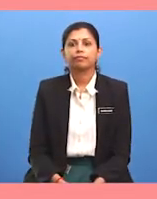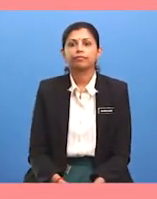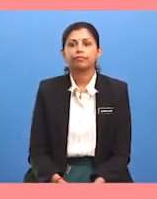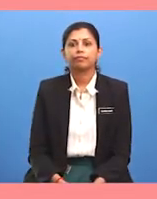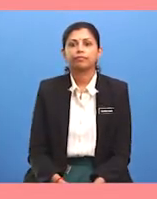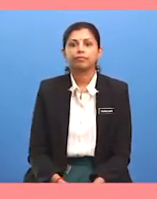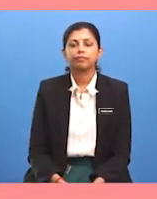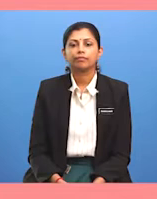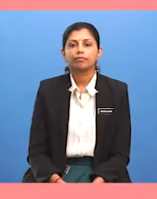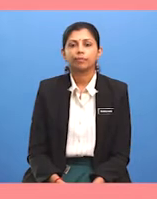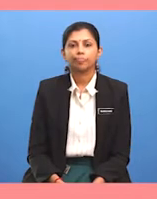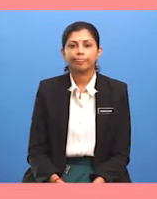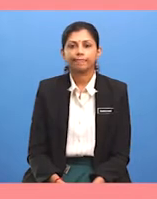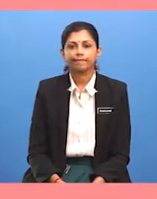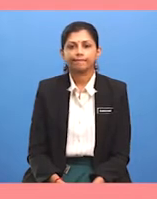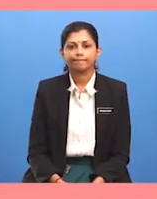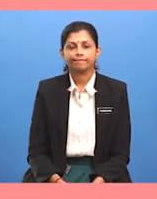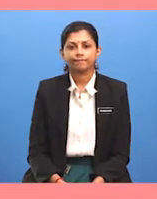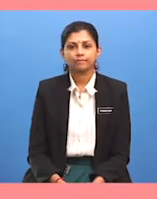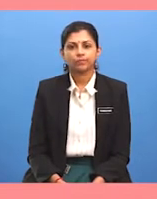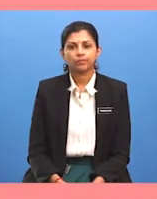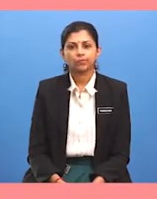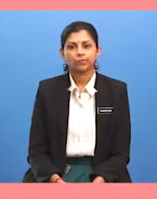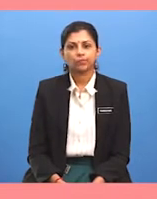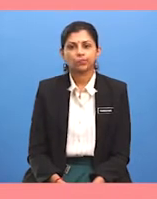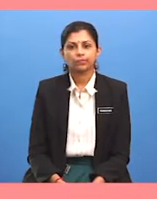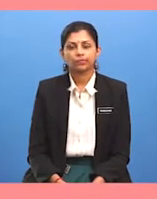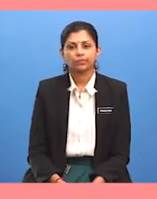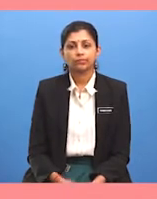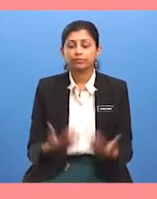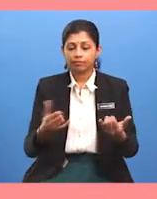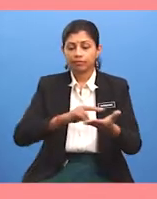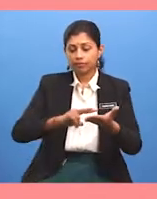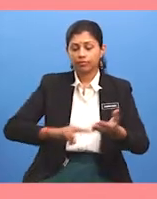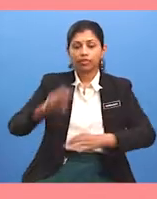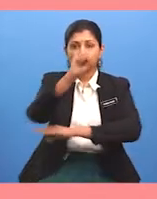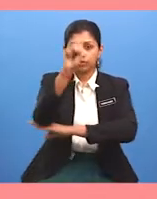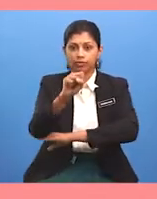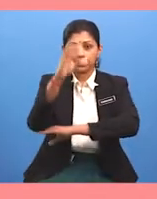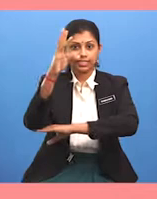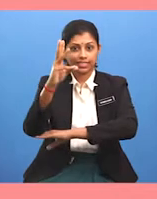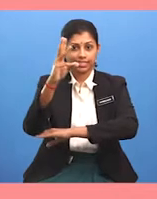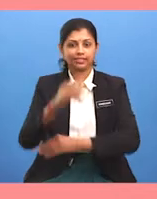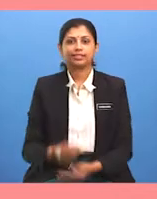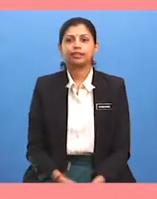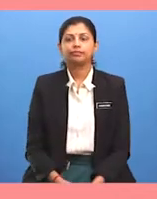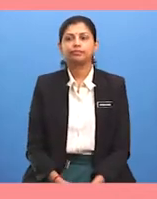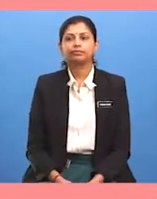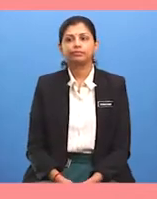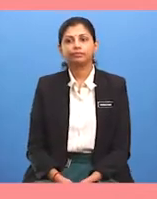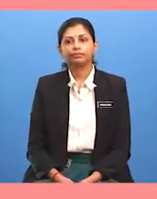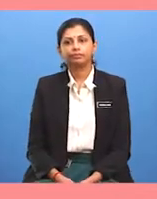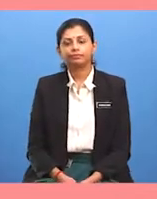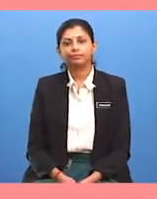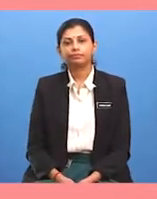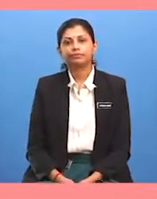his net worth during his lifetime. Question 6. The two articles